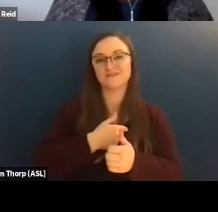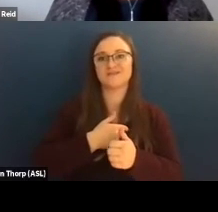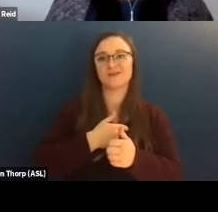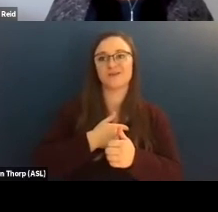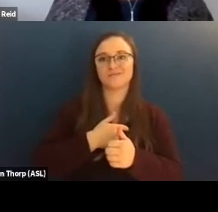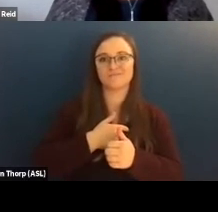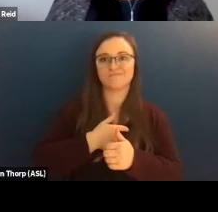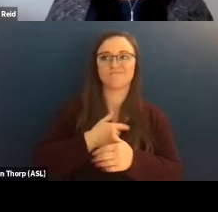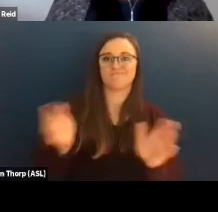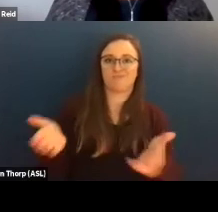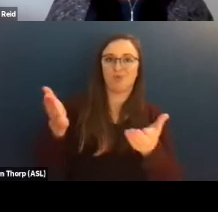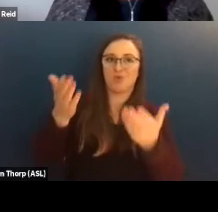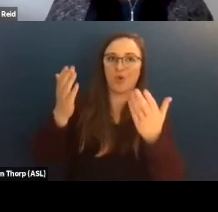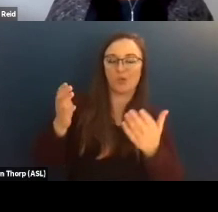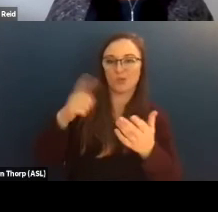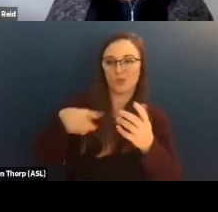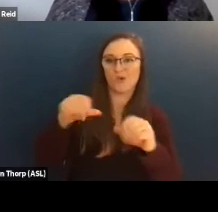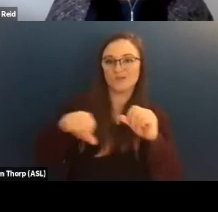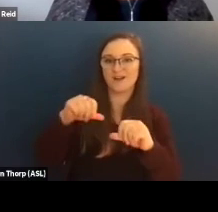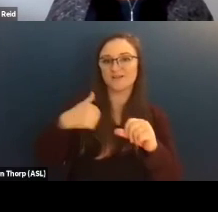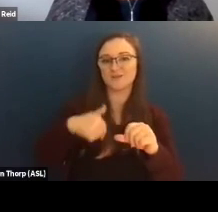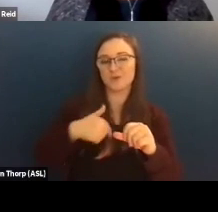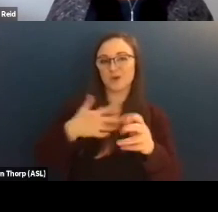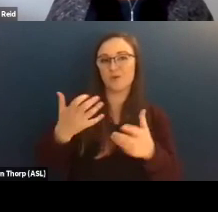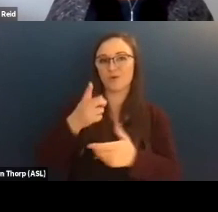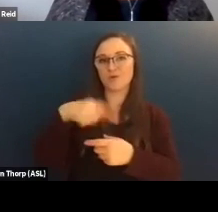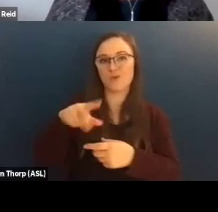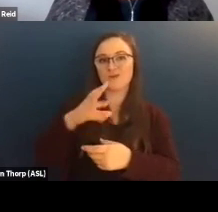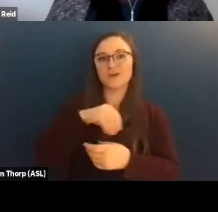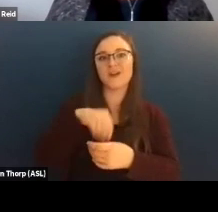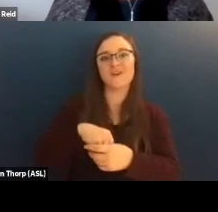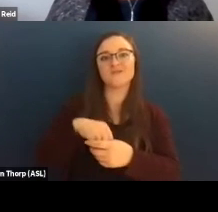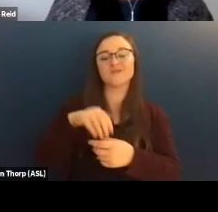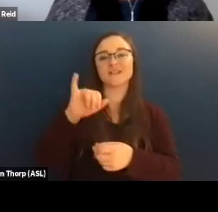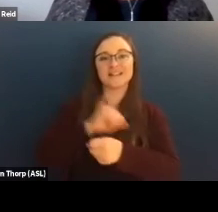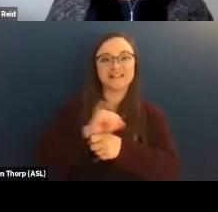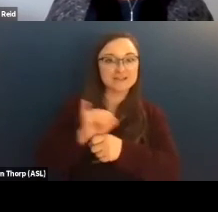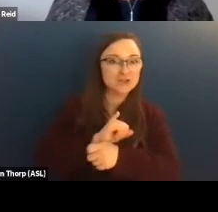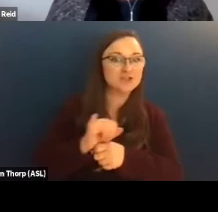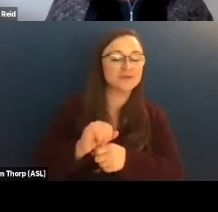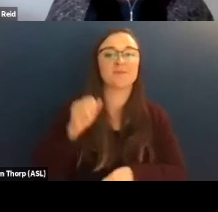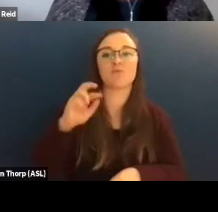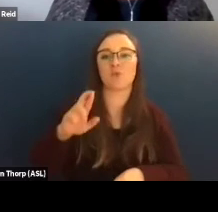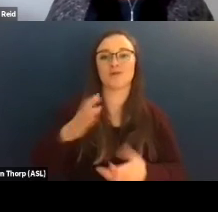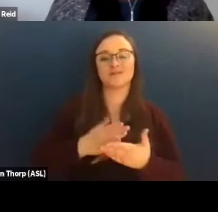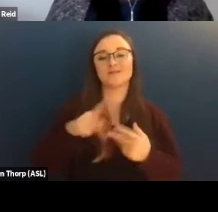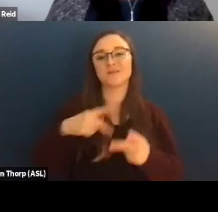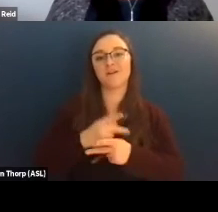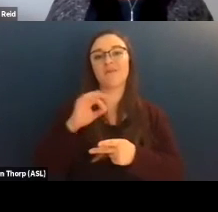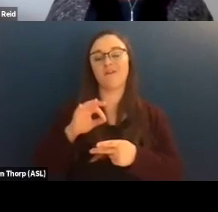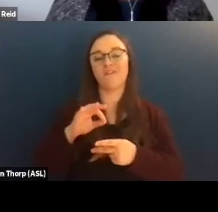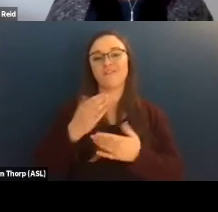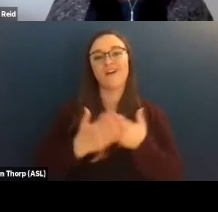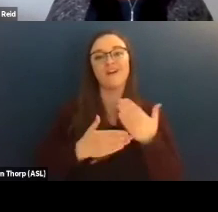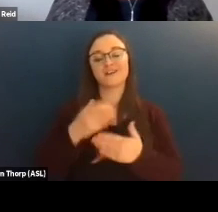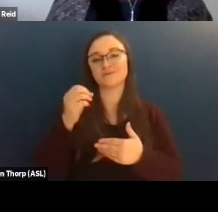sciences. We're pushing that you get involved in an internship or some type of hands-on guided